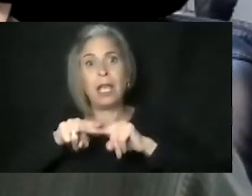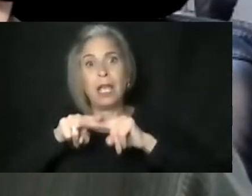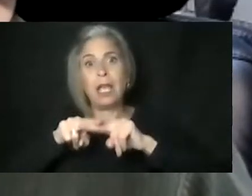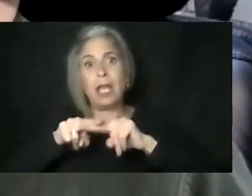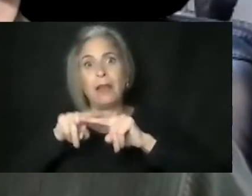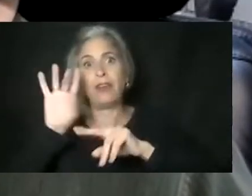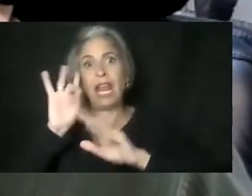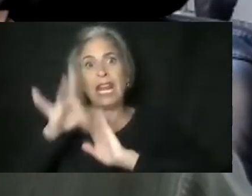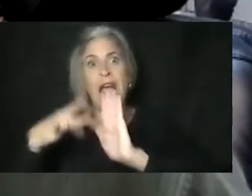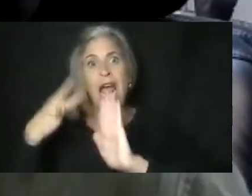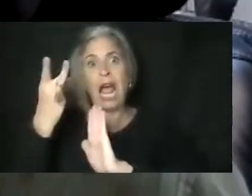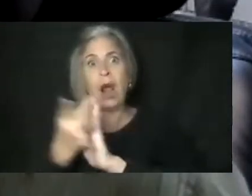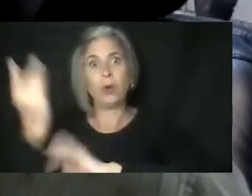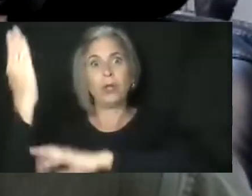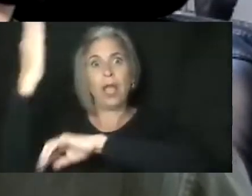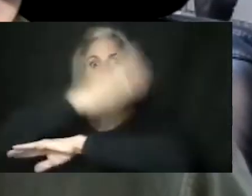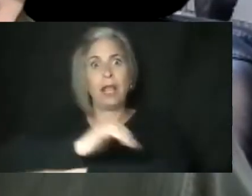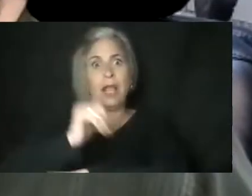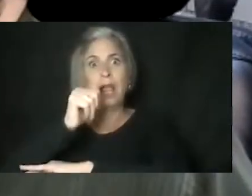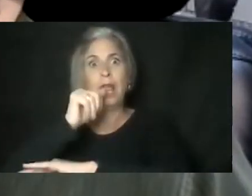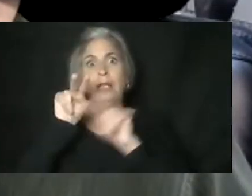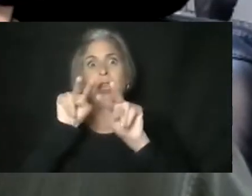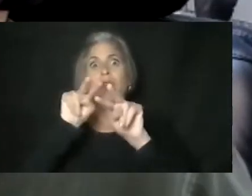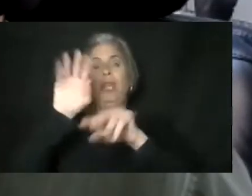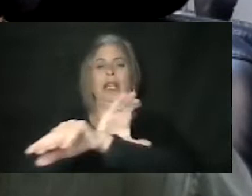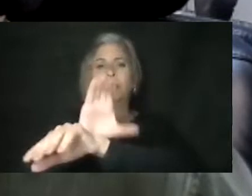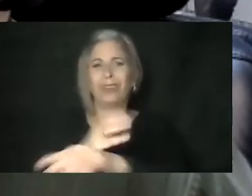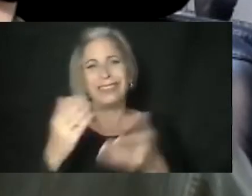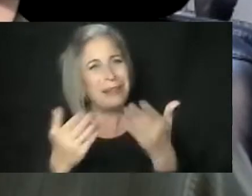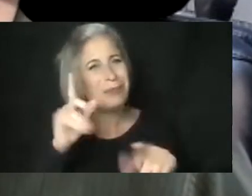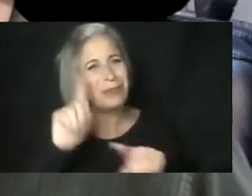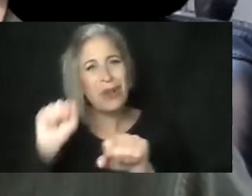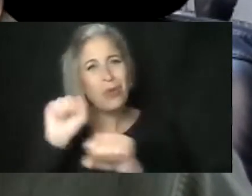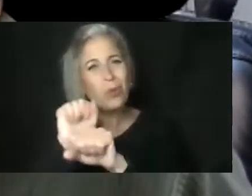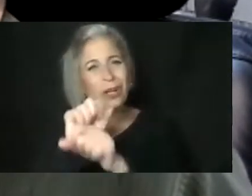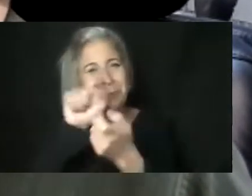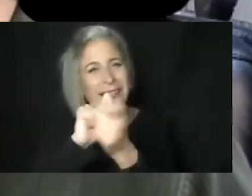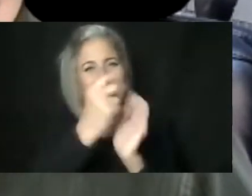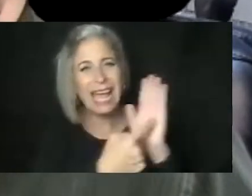for 8 hours a day. Or you may not be able to work certain hours because